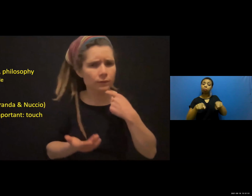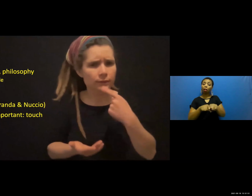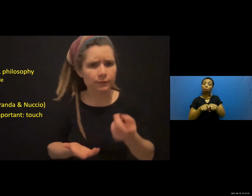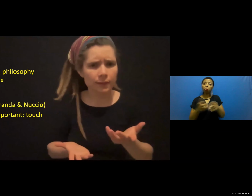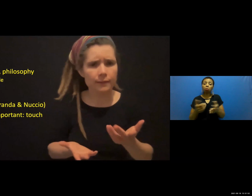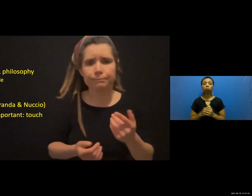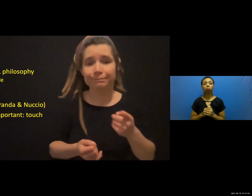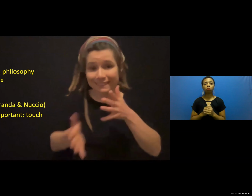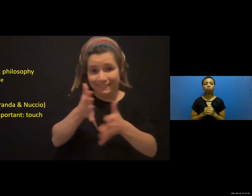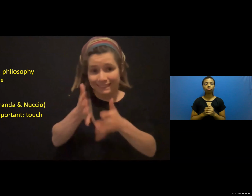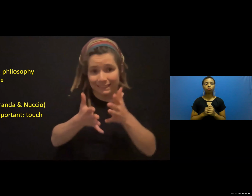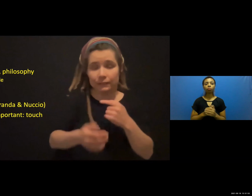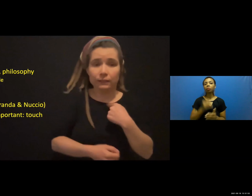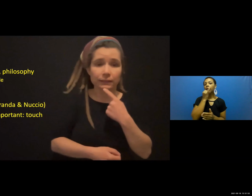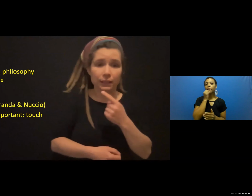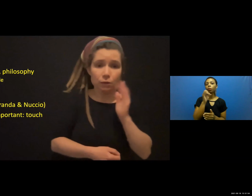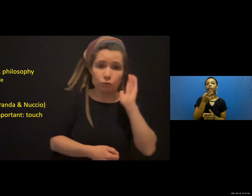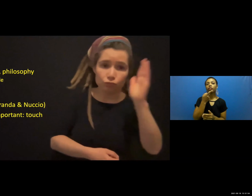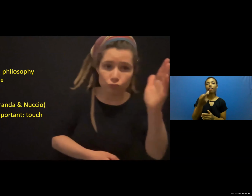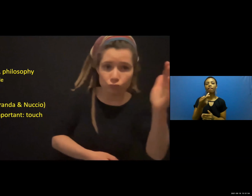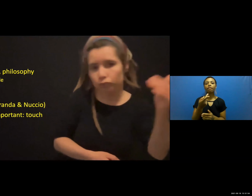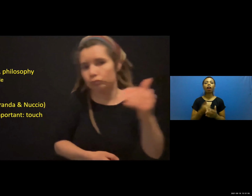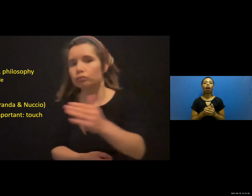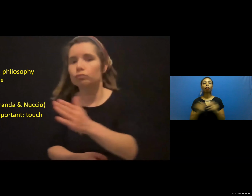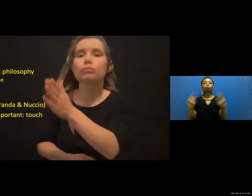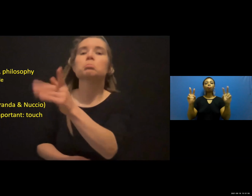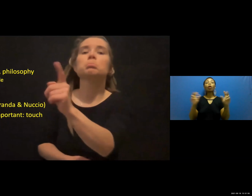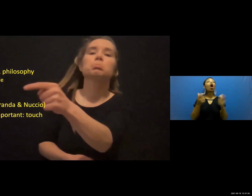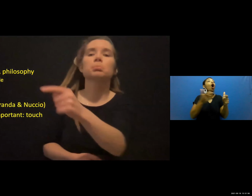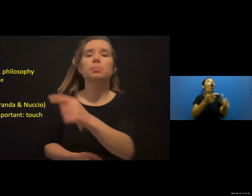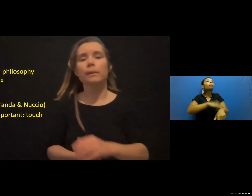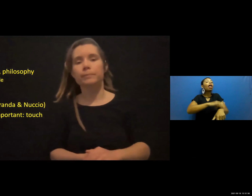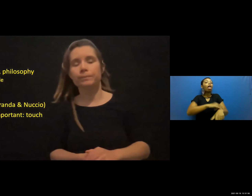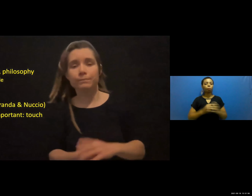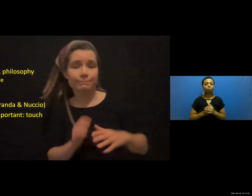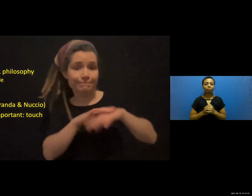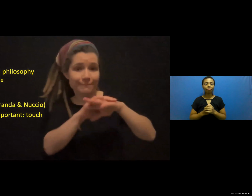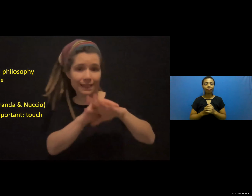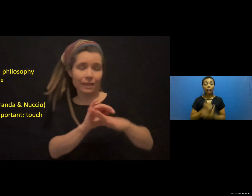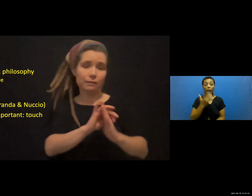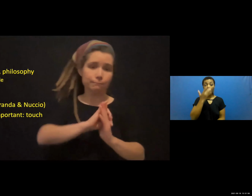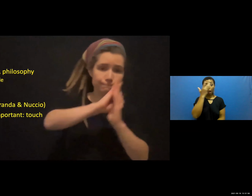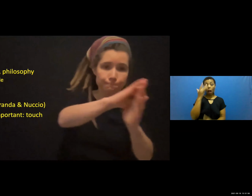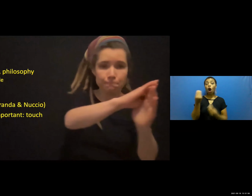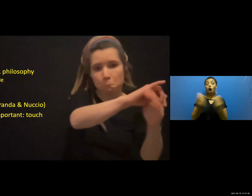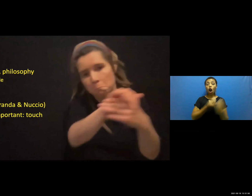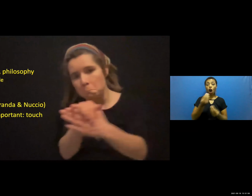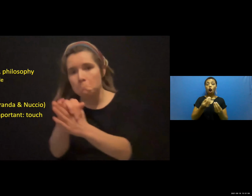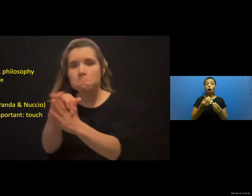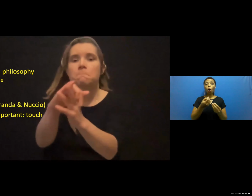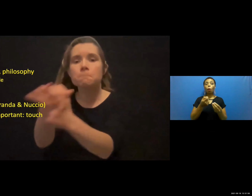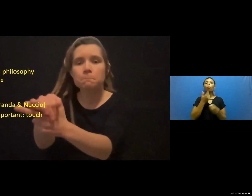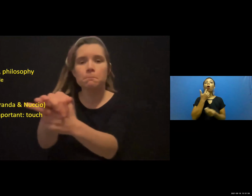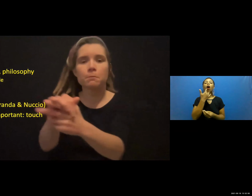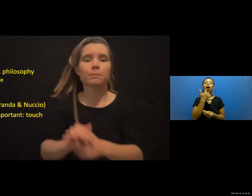For example, if you would say, hey, where can I find the toilet or the bathroom? In sign language, you would sign, hey, go straight to the left